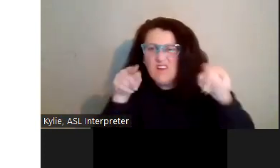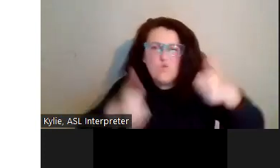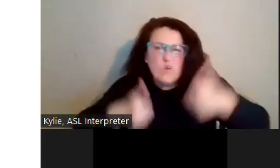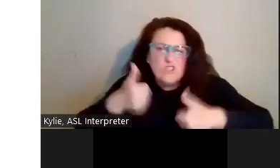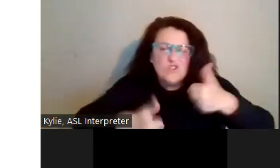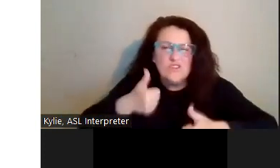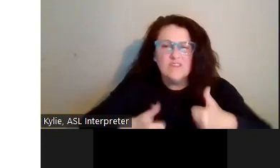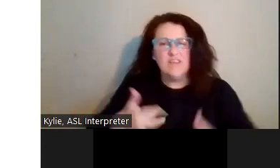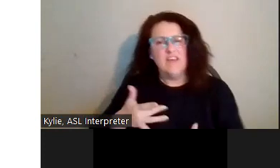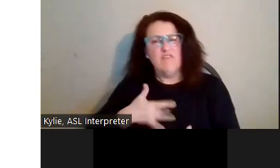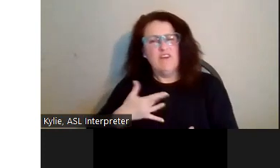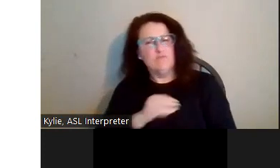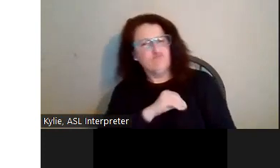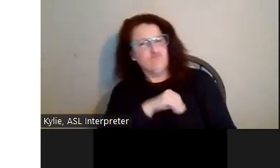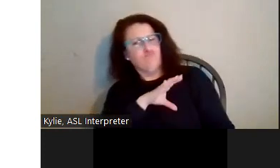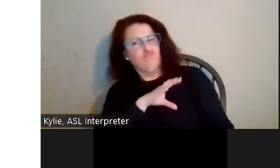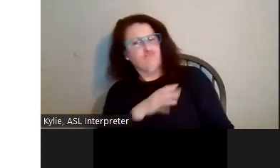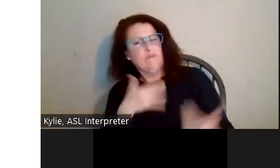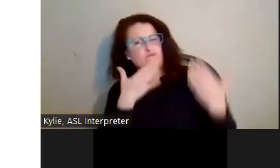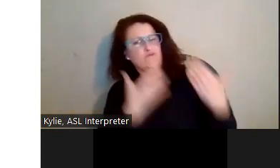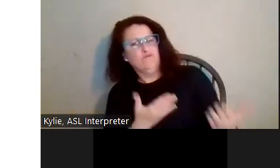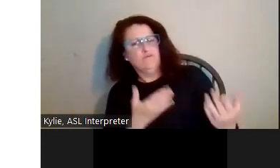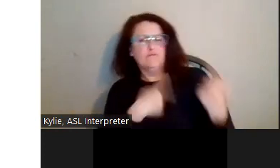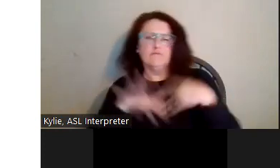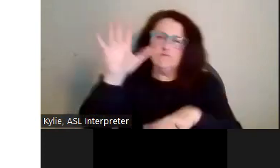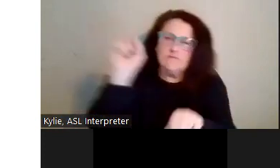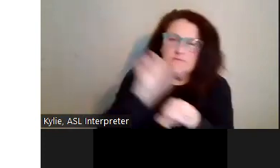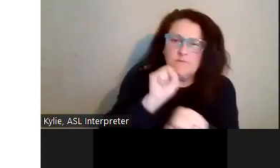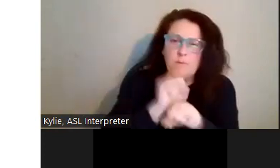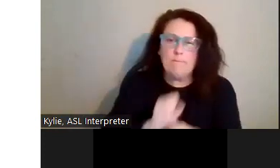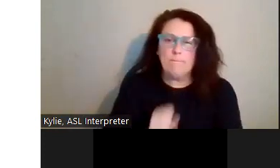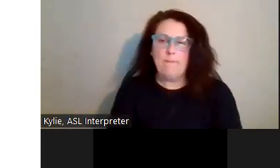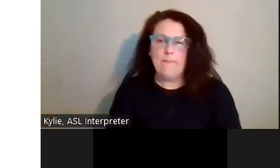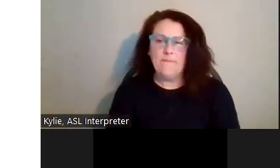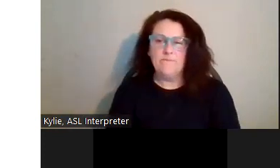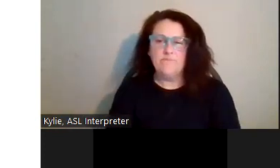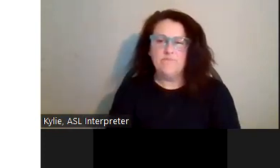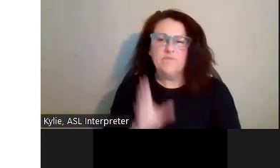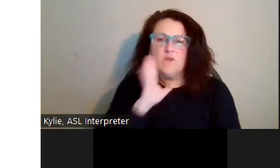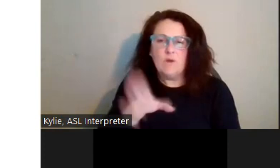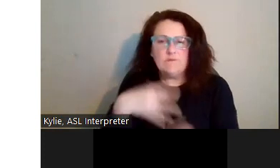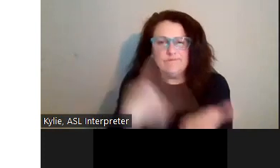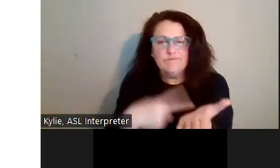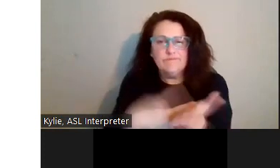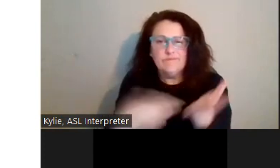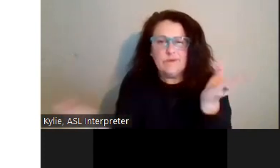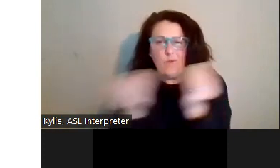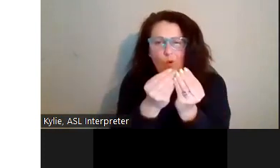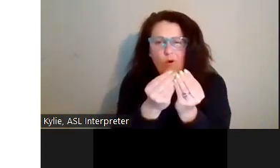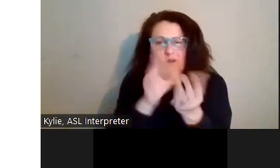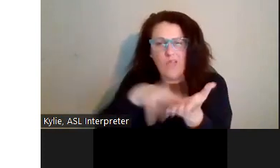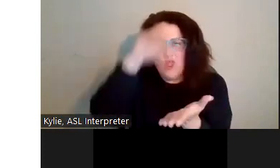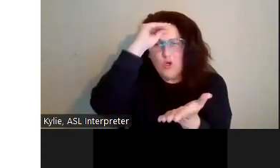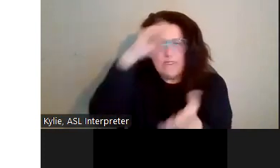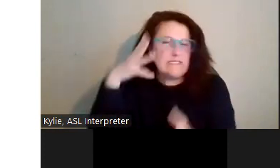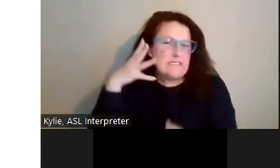feel good about the job that you're doing. And we'll talk a little bit more about the self-cares learning